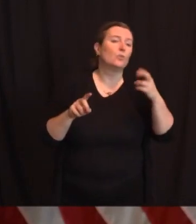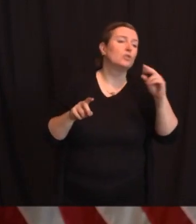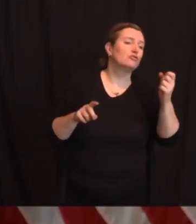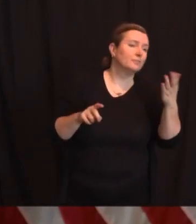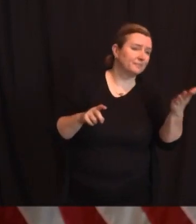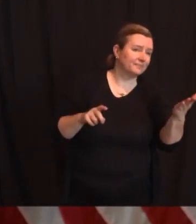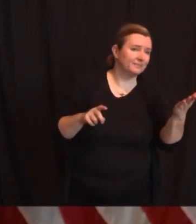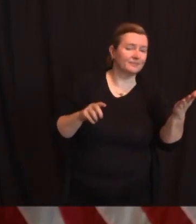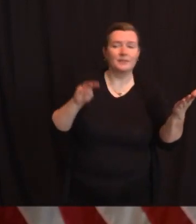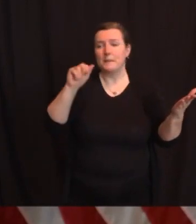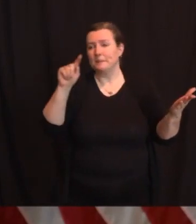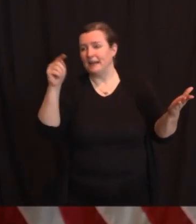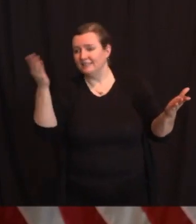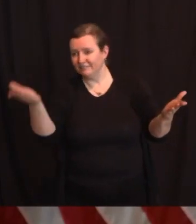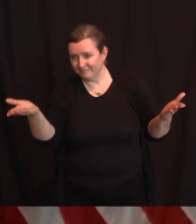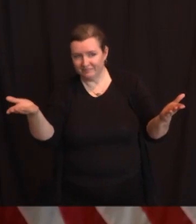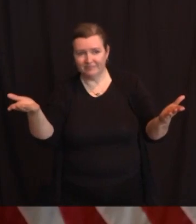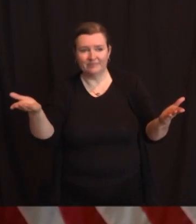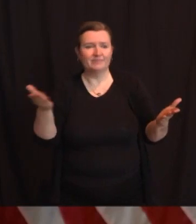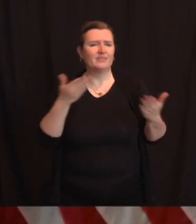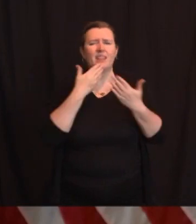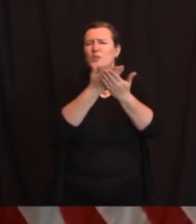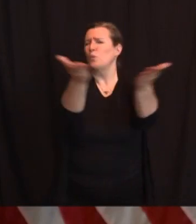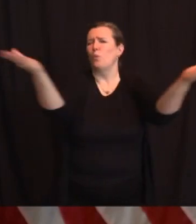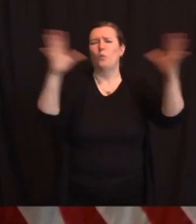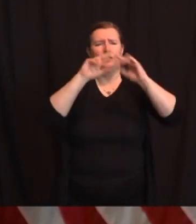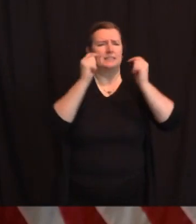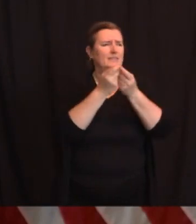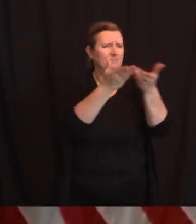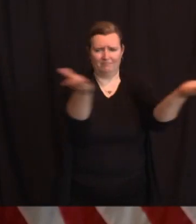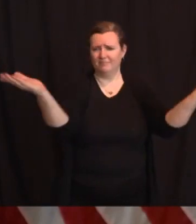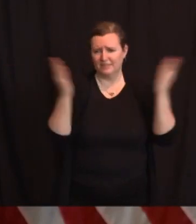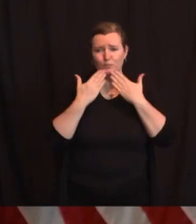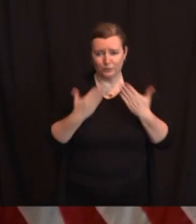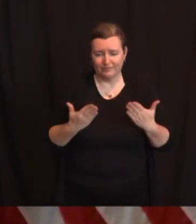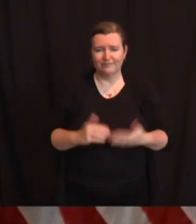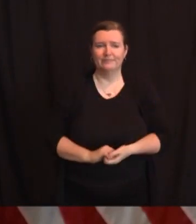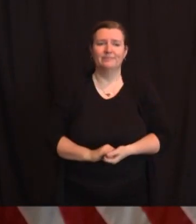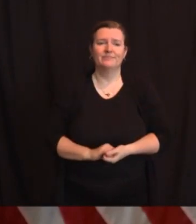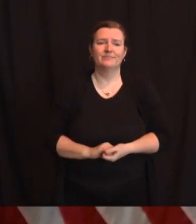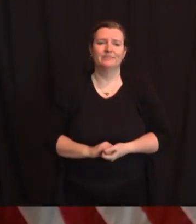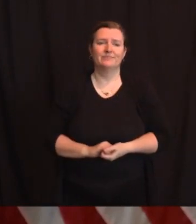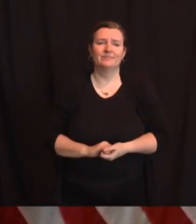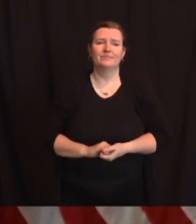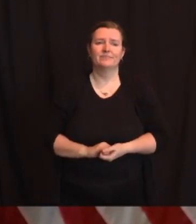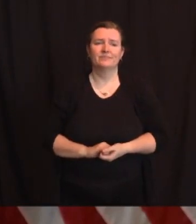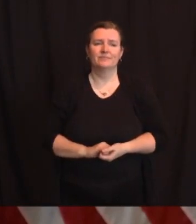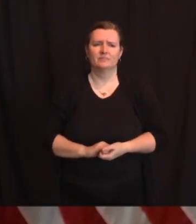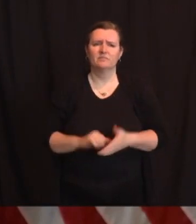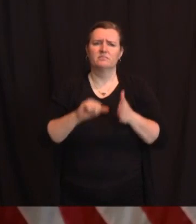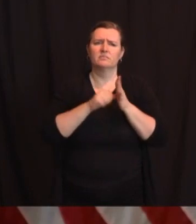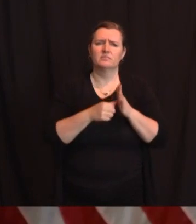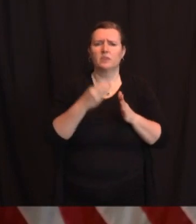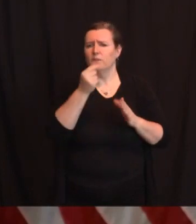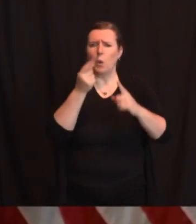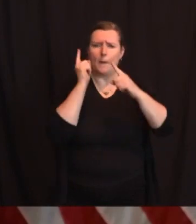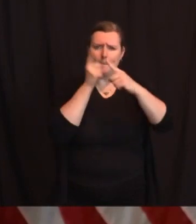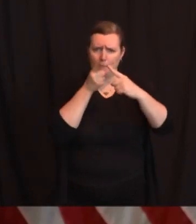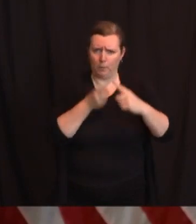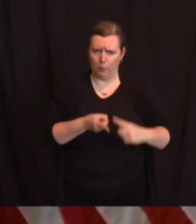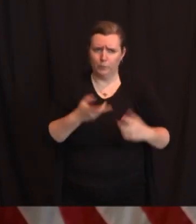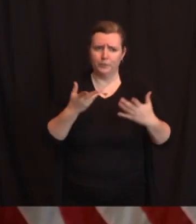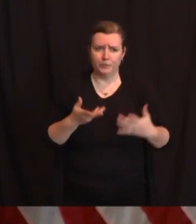today. I just want to repeat very briefly, a couple of points. Again, I think what you heard today is we're getting